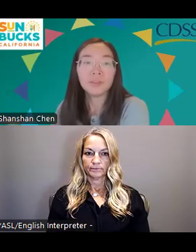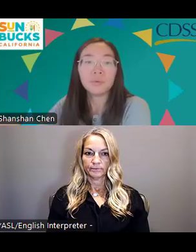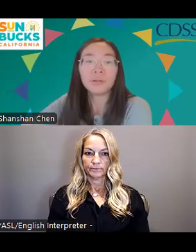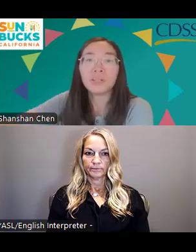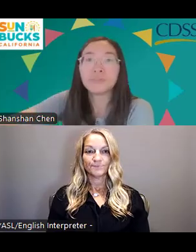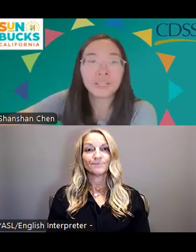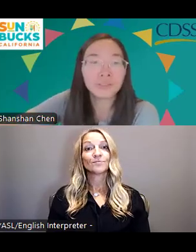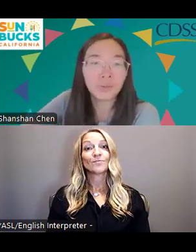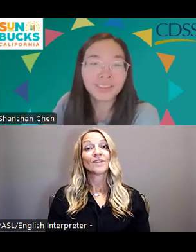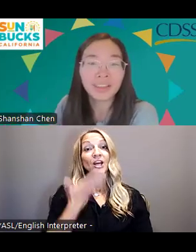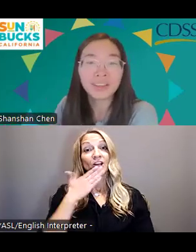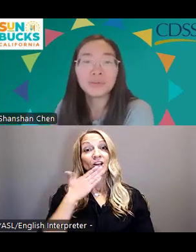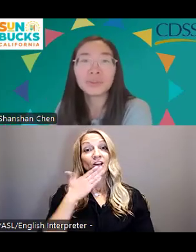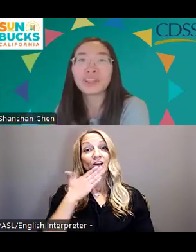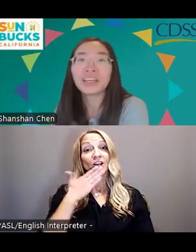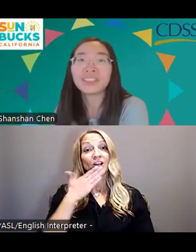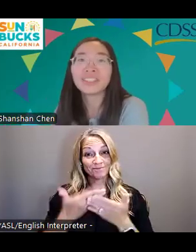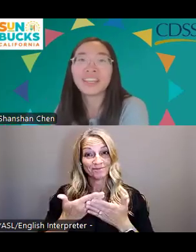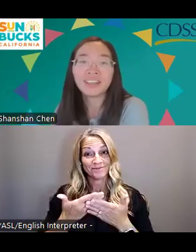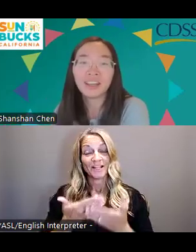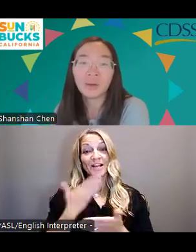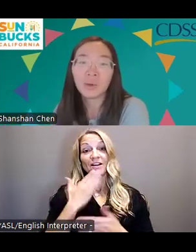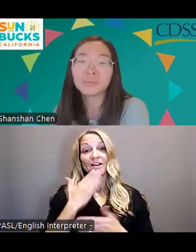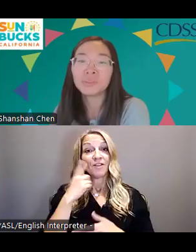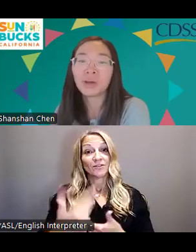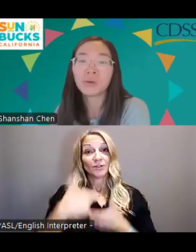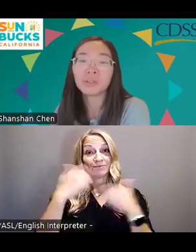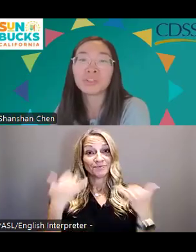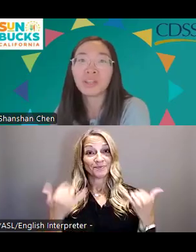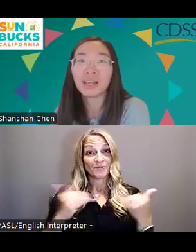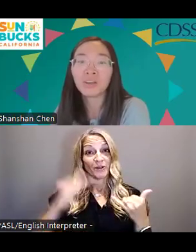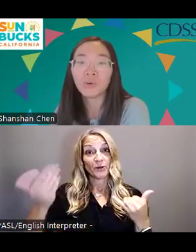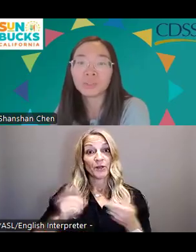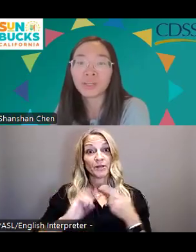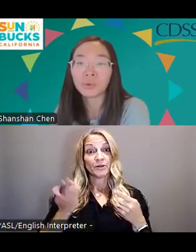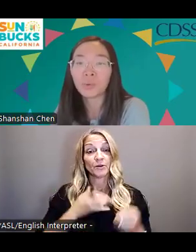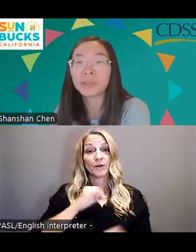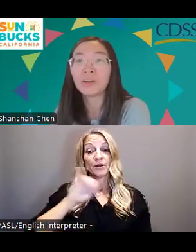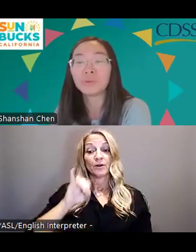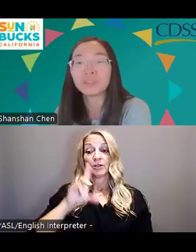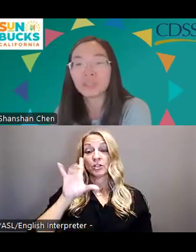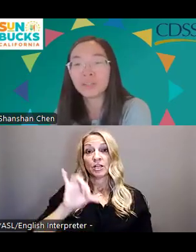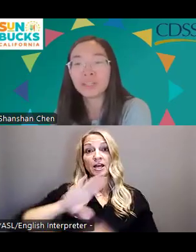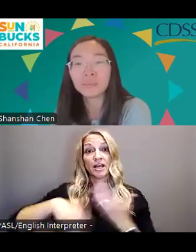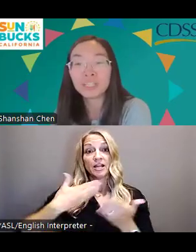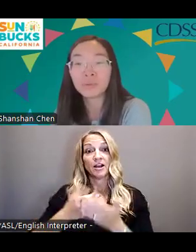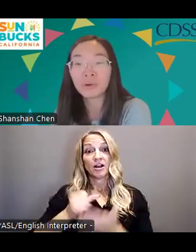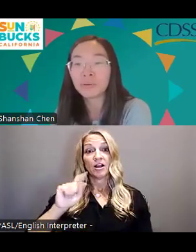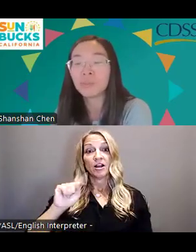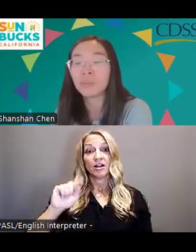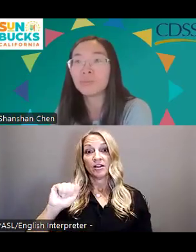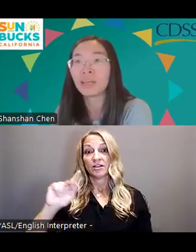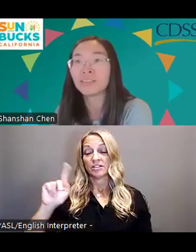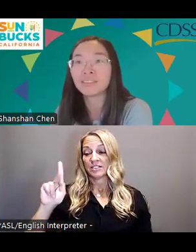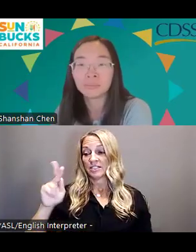Well, good afternoon, everyone. Thank you for joining us today. Welcome to our July All-Stakeholder Webinar for the Summer EBT